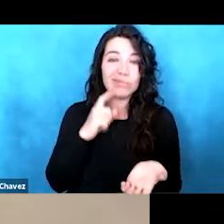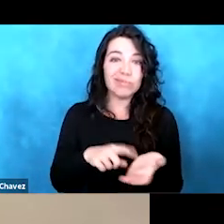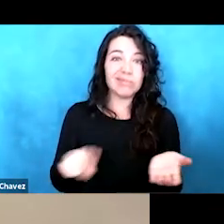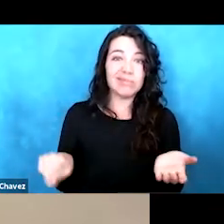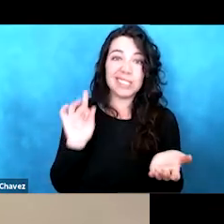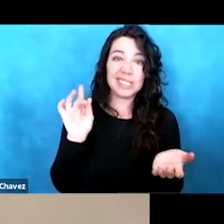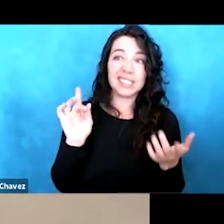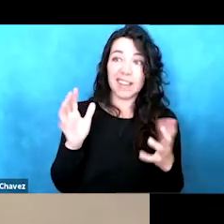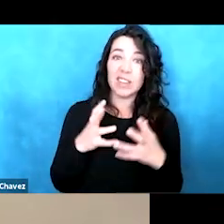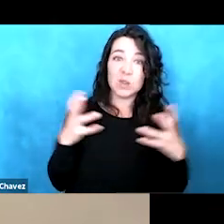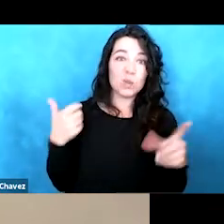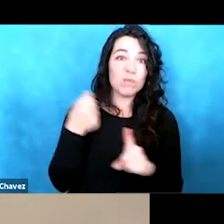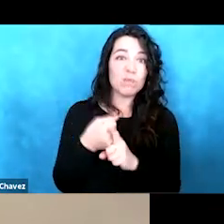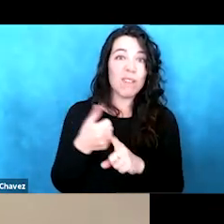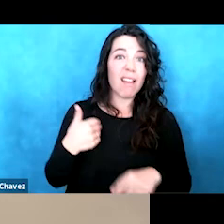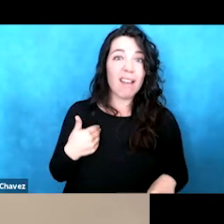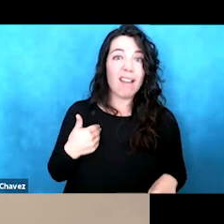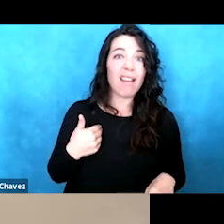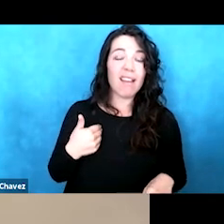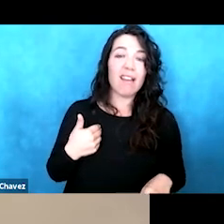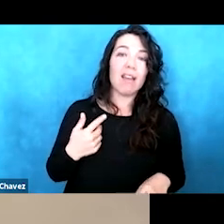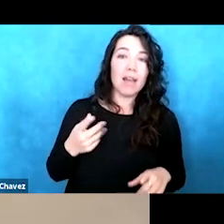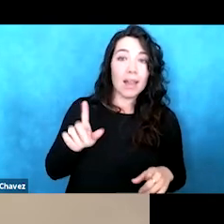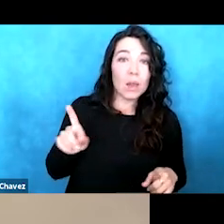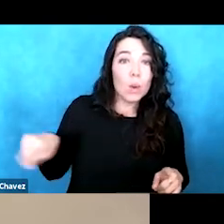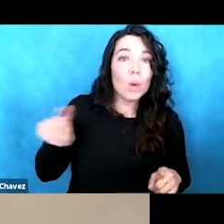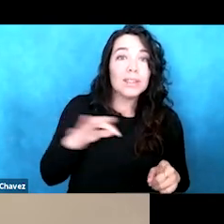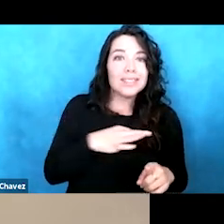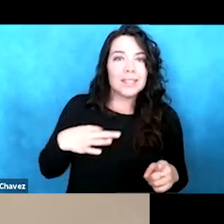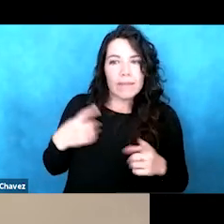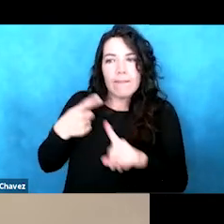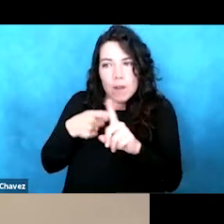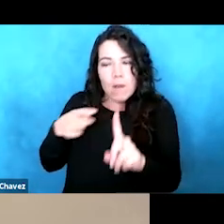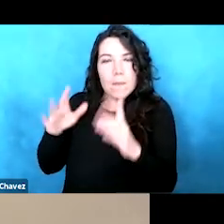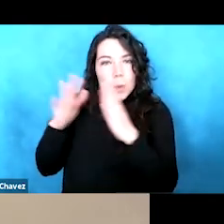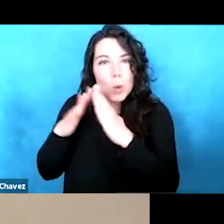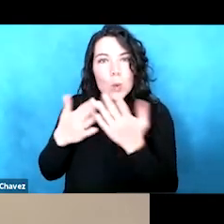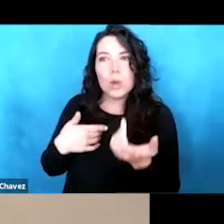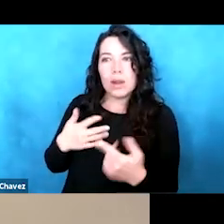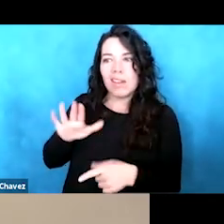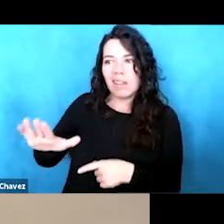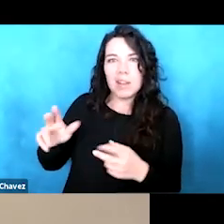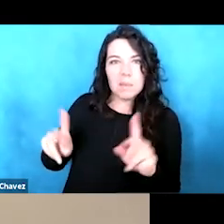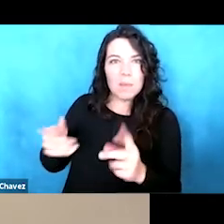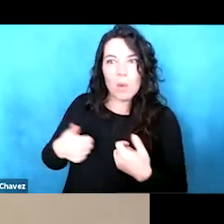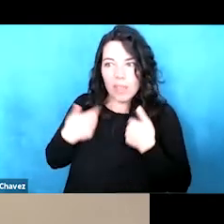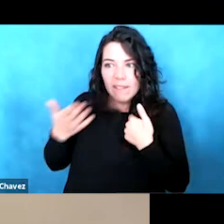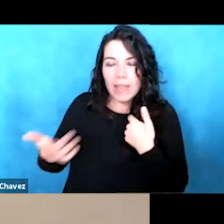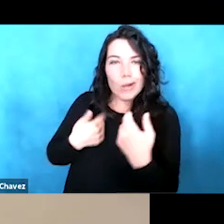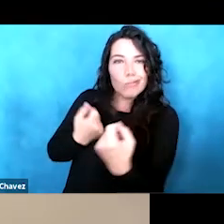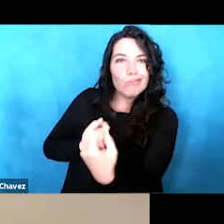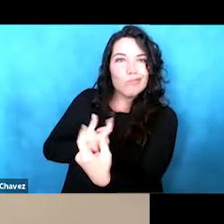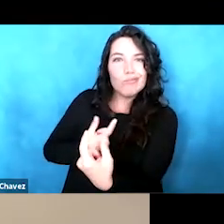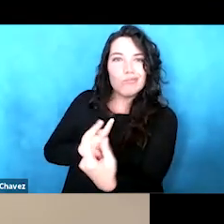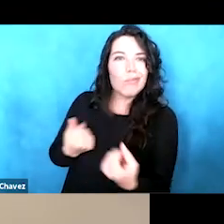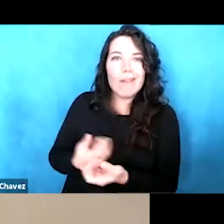because the staff tend to be from the community. They understand the lived experience of the community, the people they're working with. Our advice